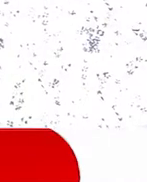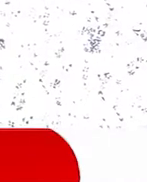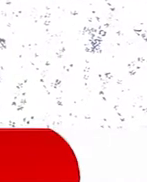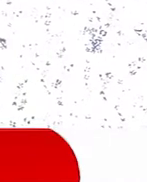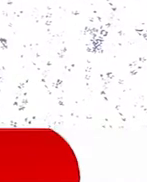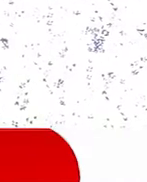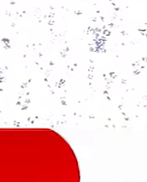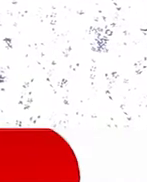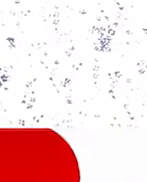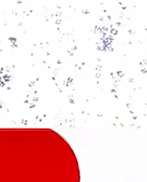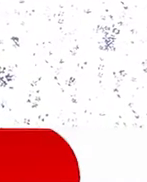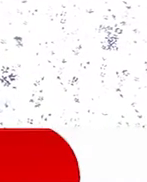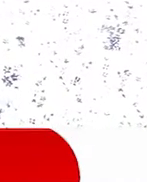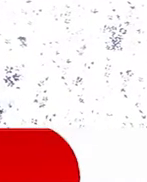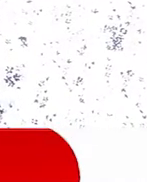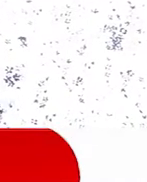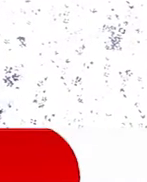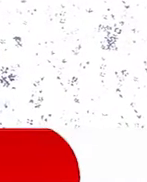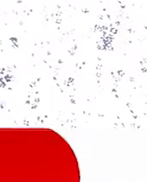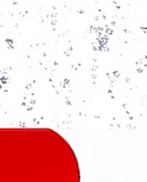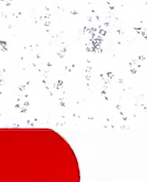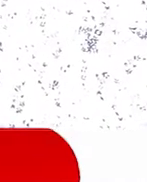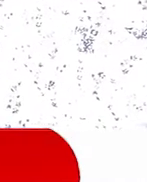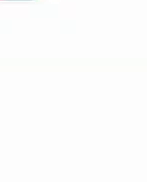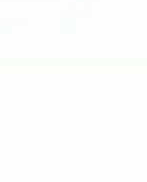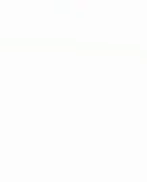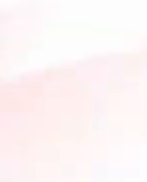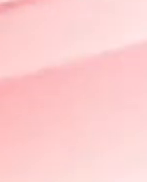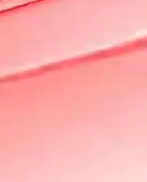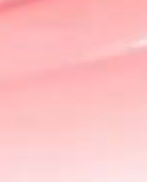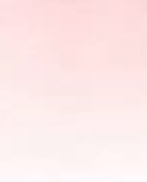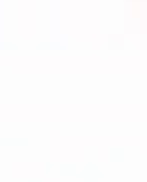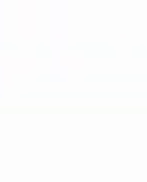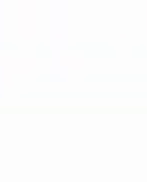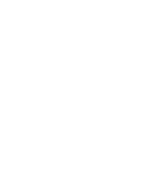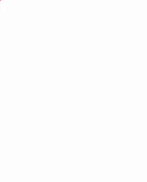more tonight on The Daily Report.